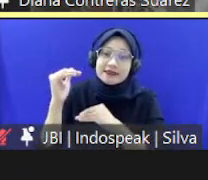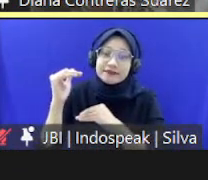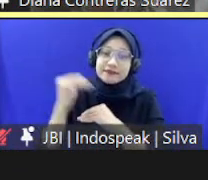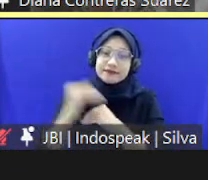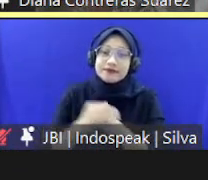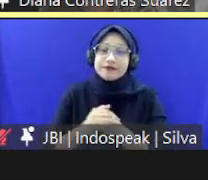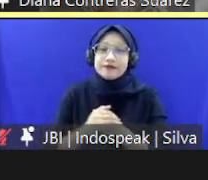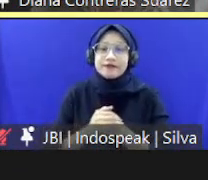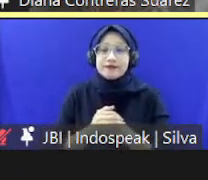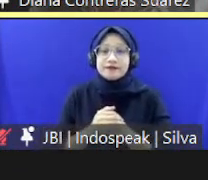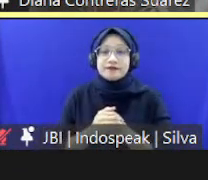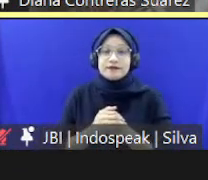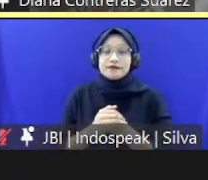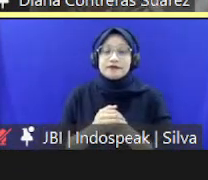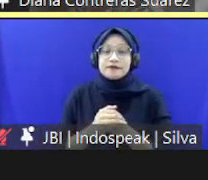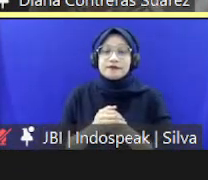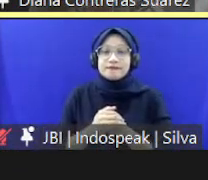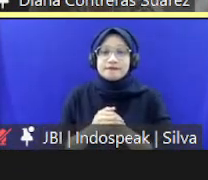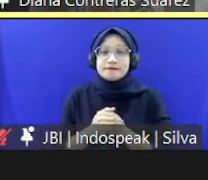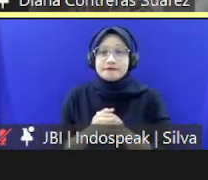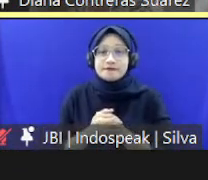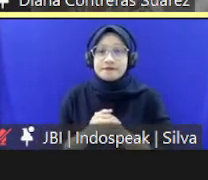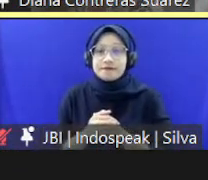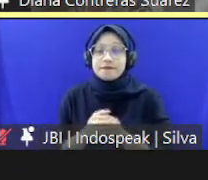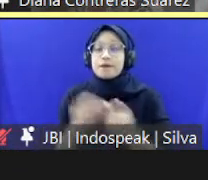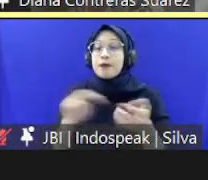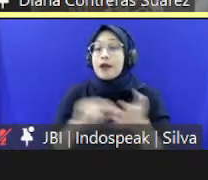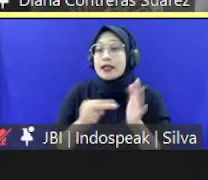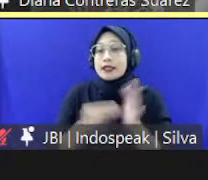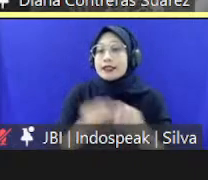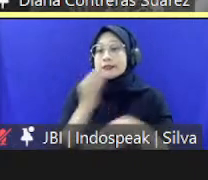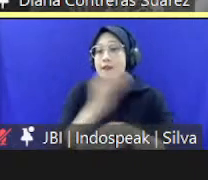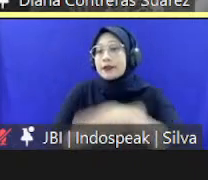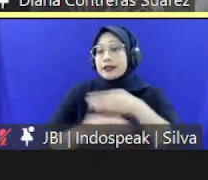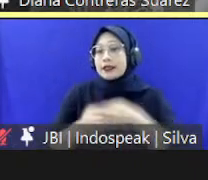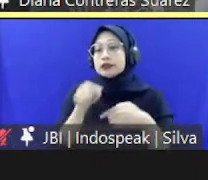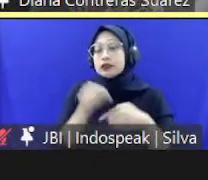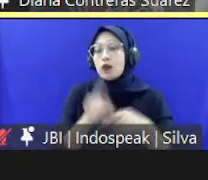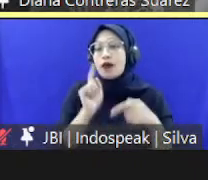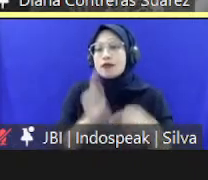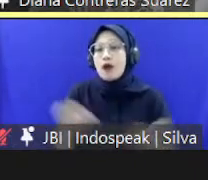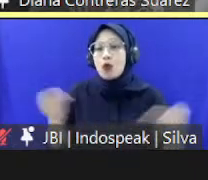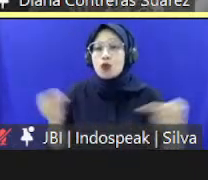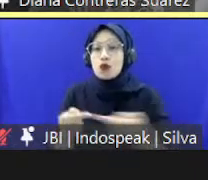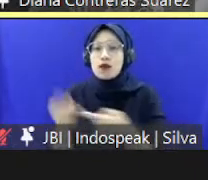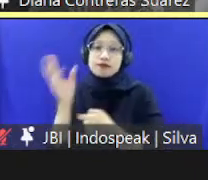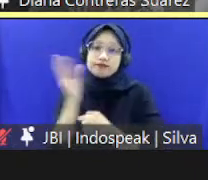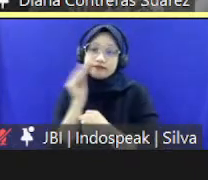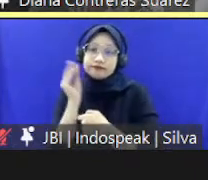significant, which is just telling us that this is also related to aging.